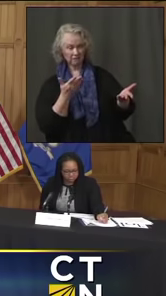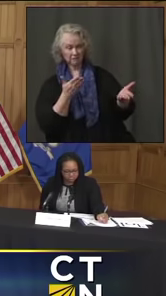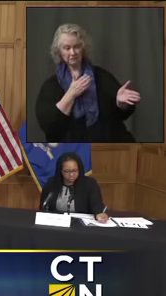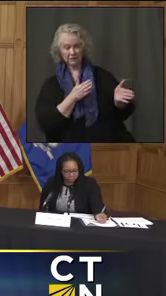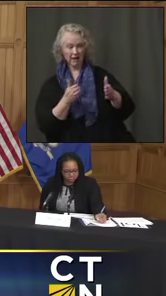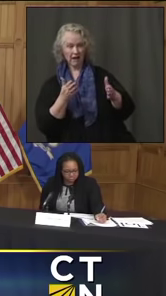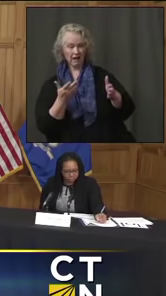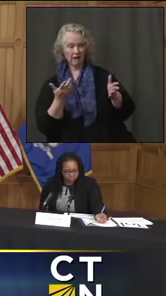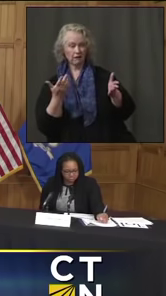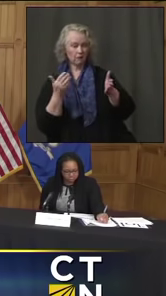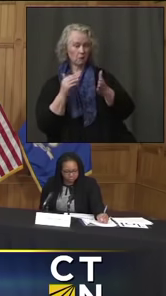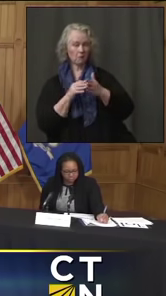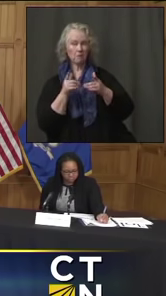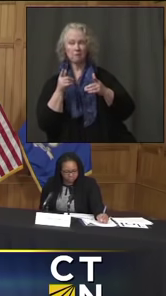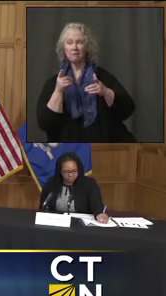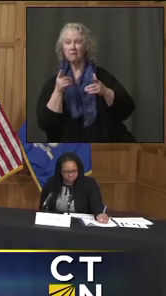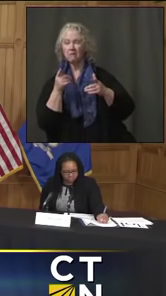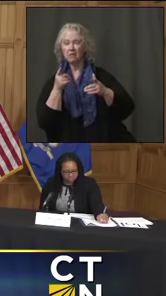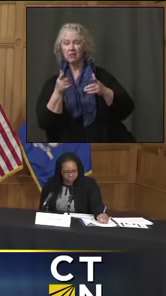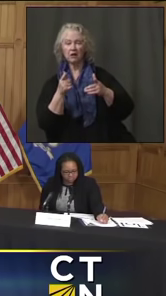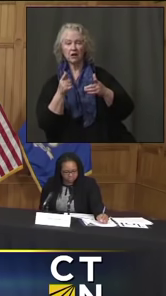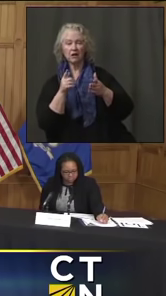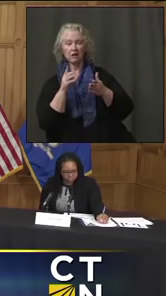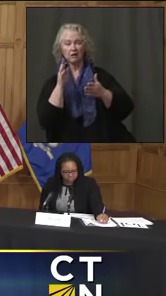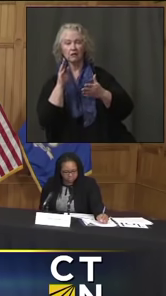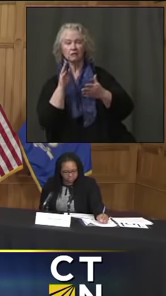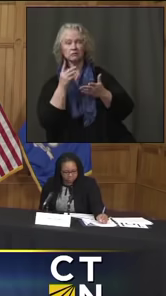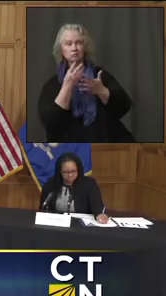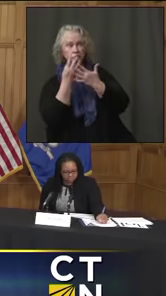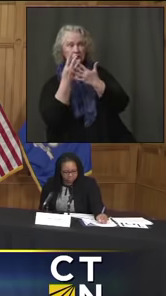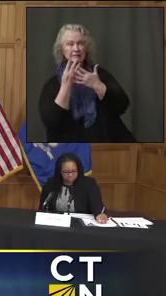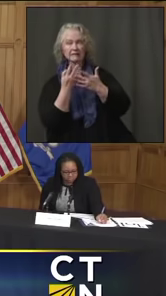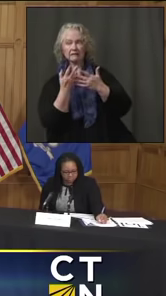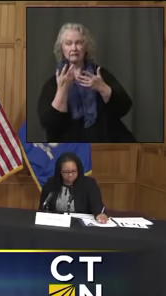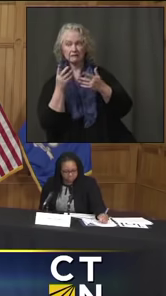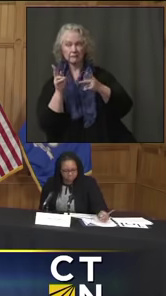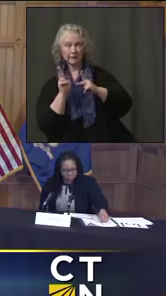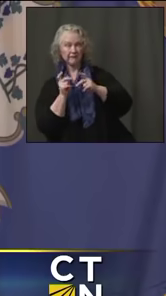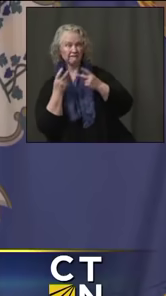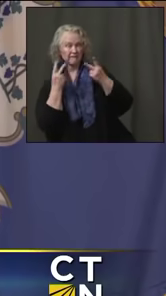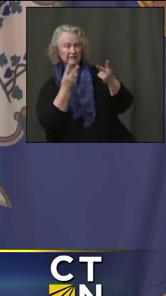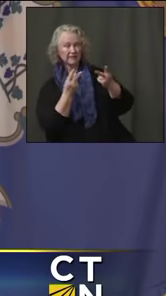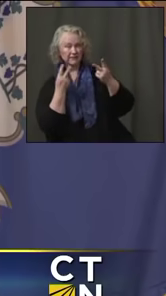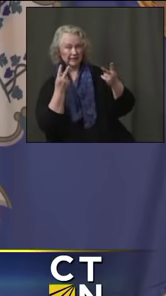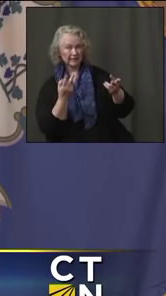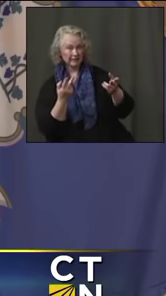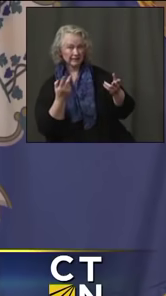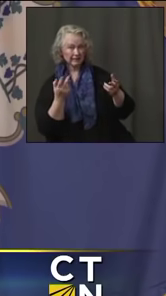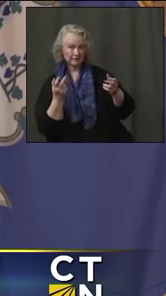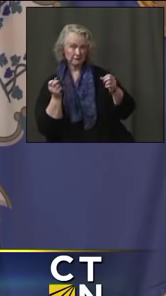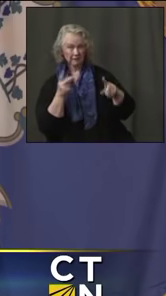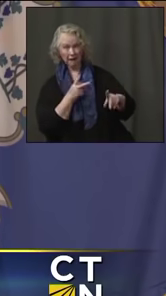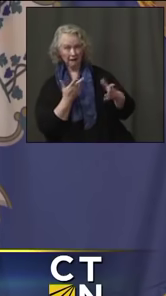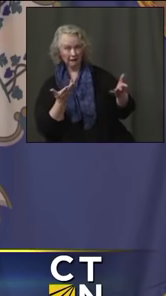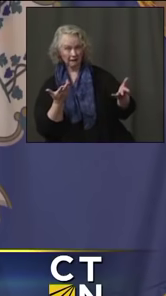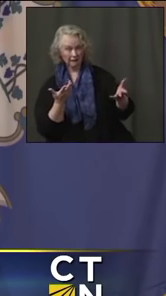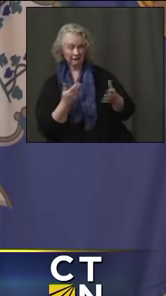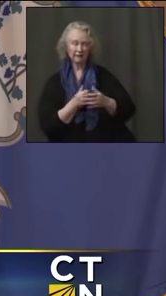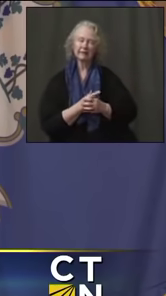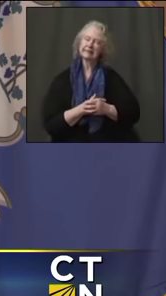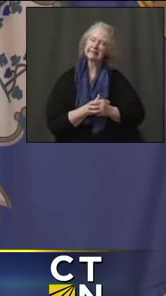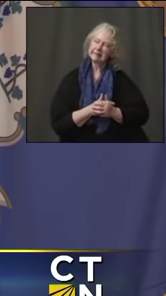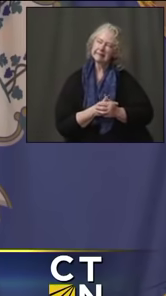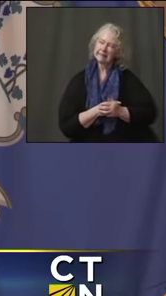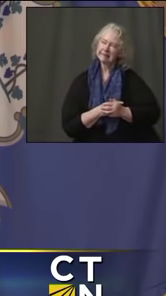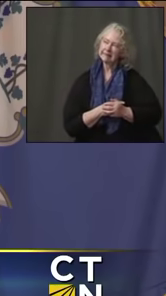plan to get prisons back to normal, allow people to visit and stuff? prisons back to normal.